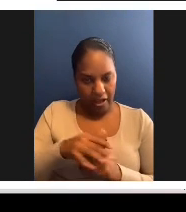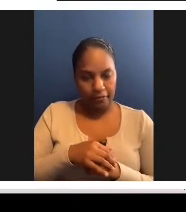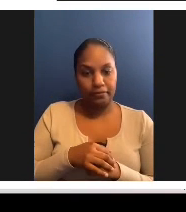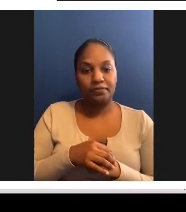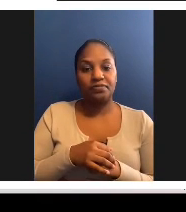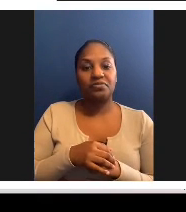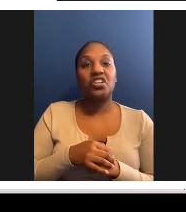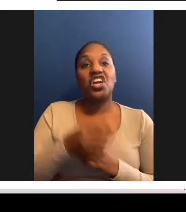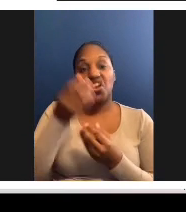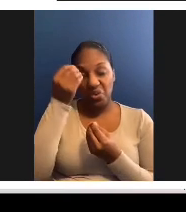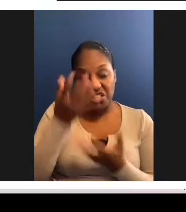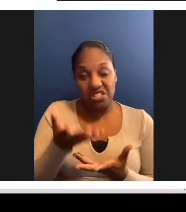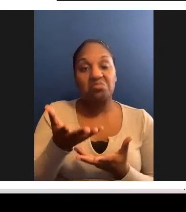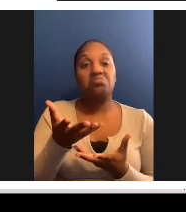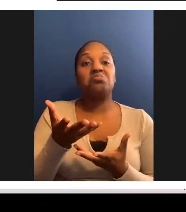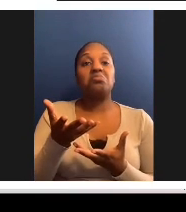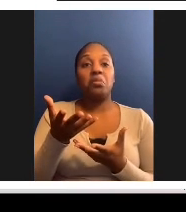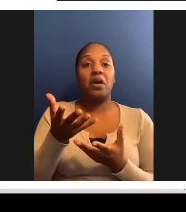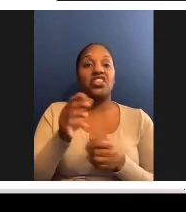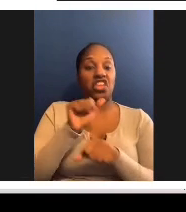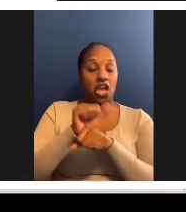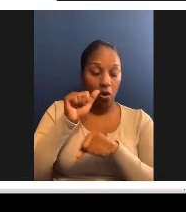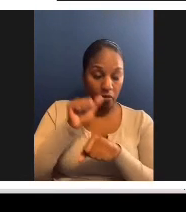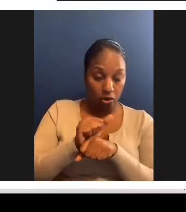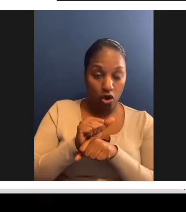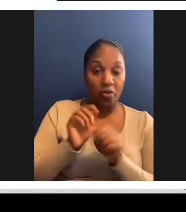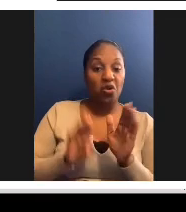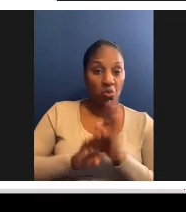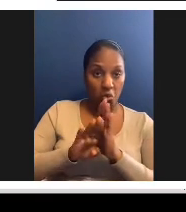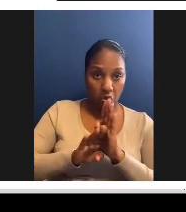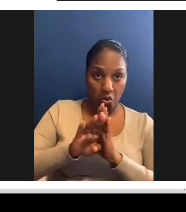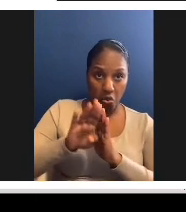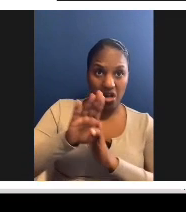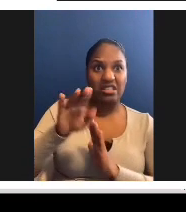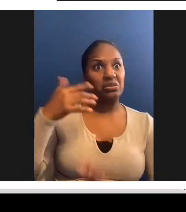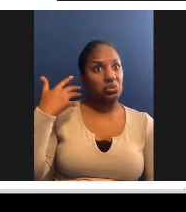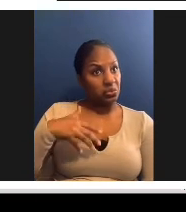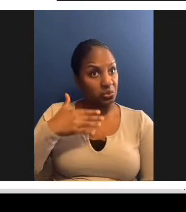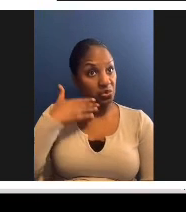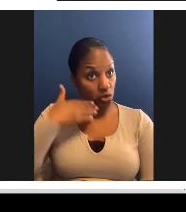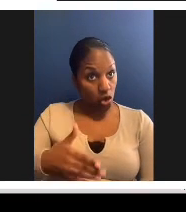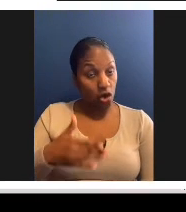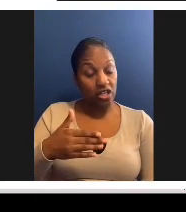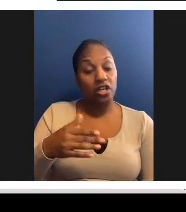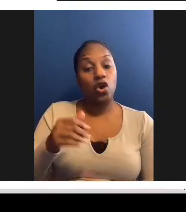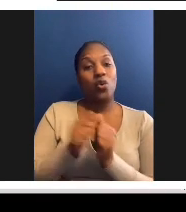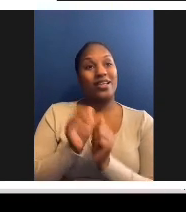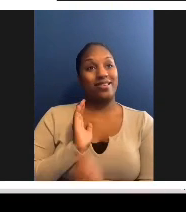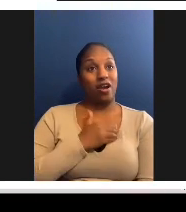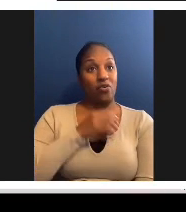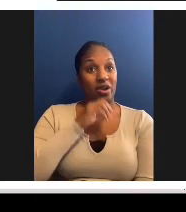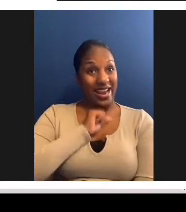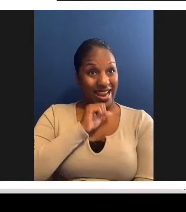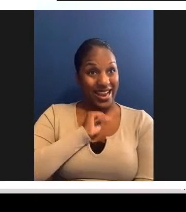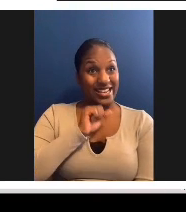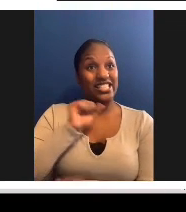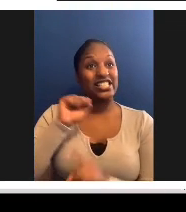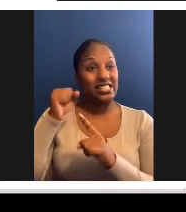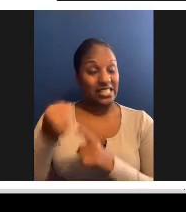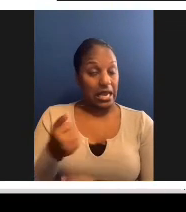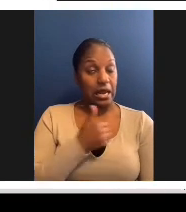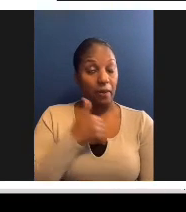is 38.1%, which is a very bright future for that occupation with our aging society